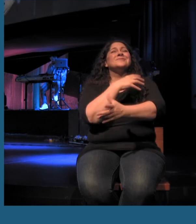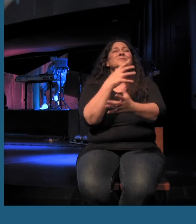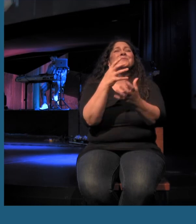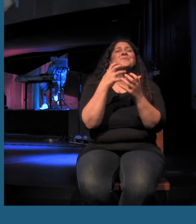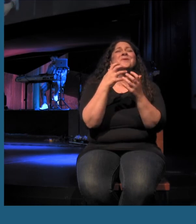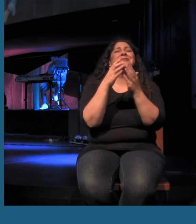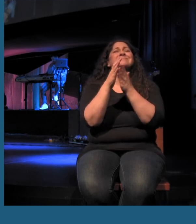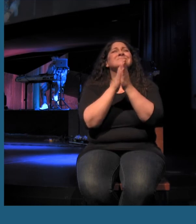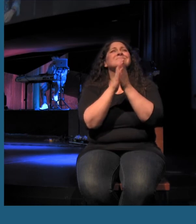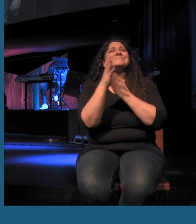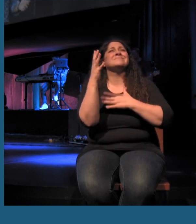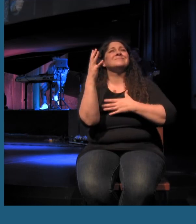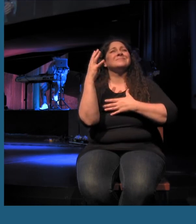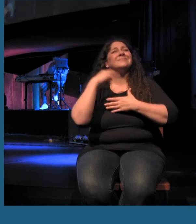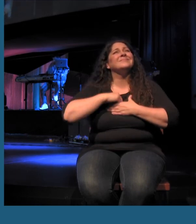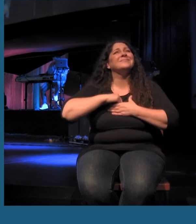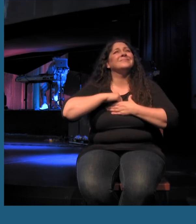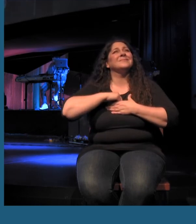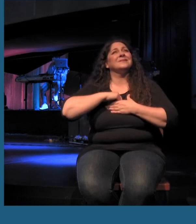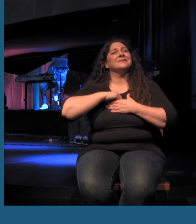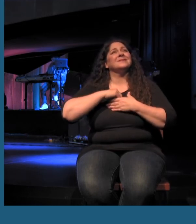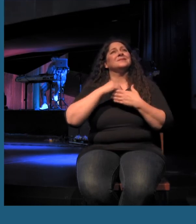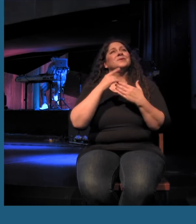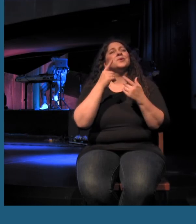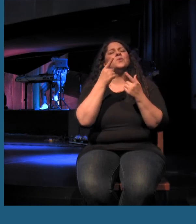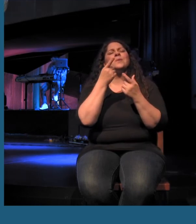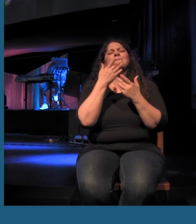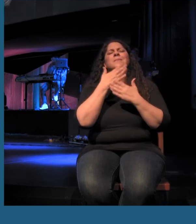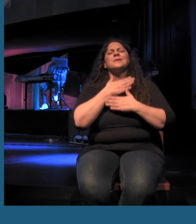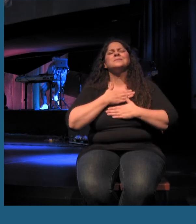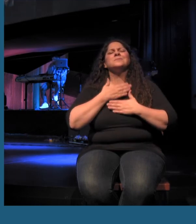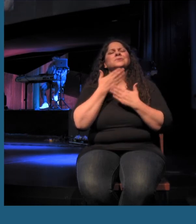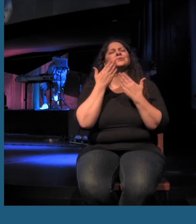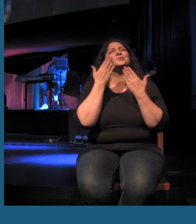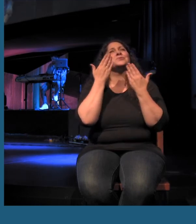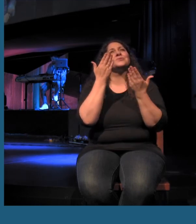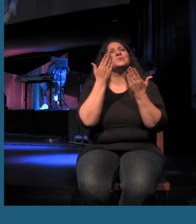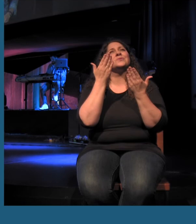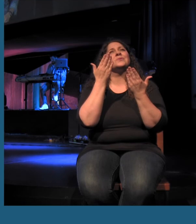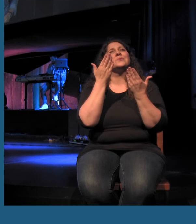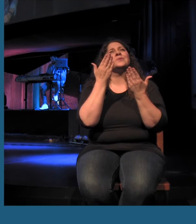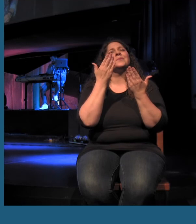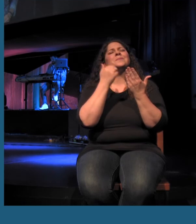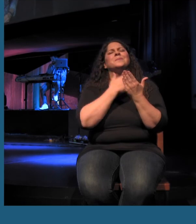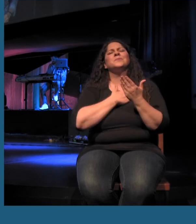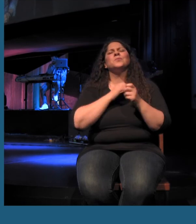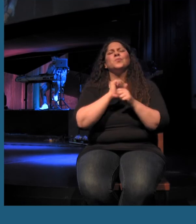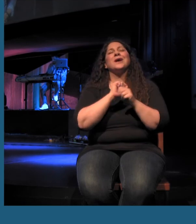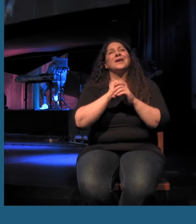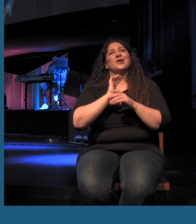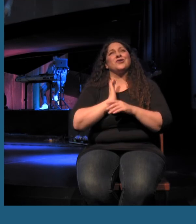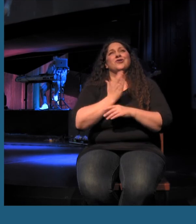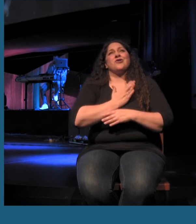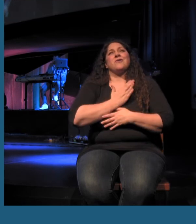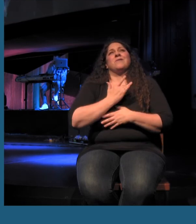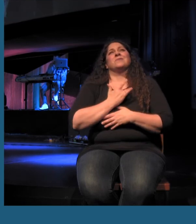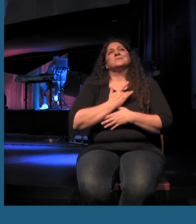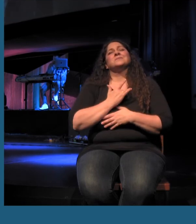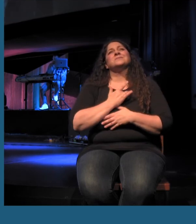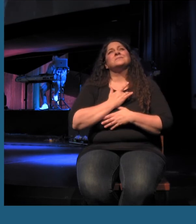You work in us to give us the power and the desire to do what pleases you. God, would you do your work in our hearts?